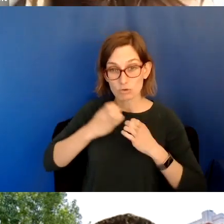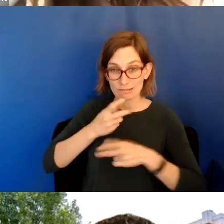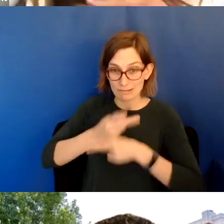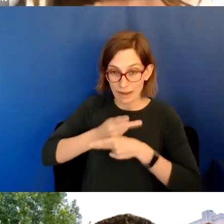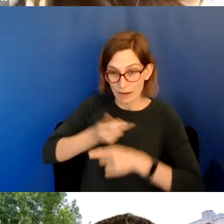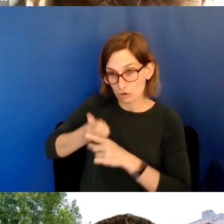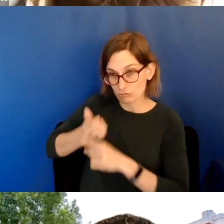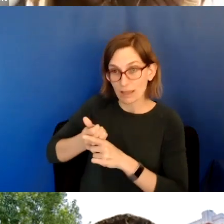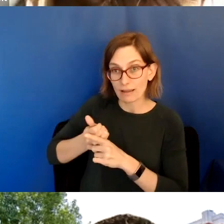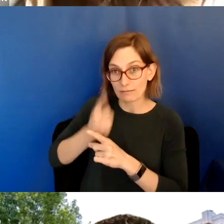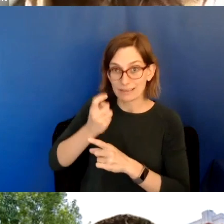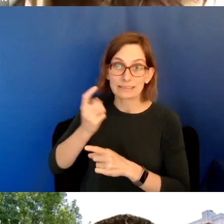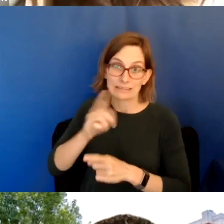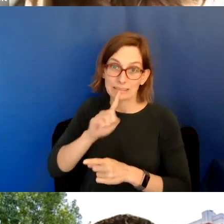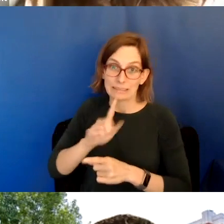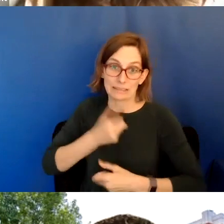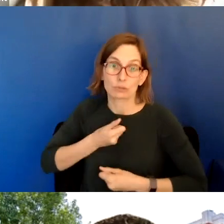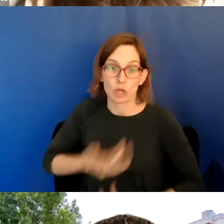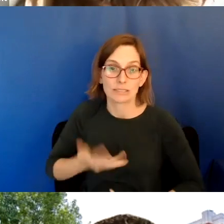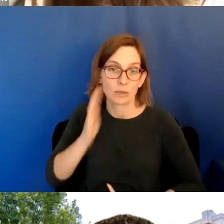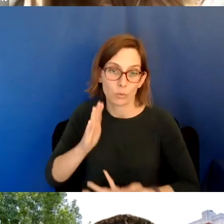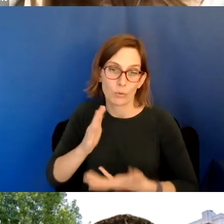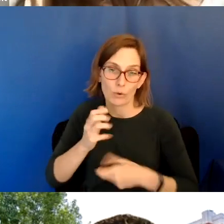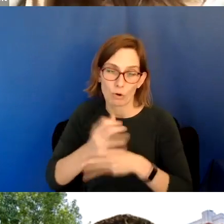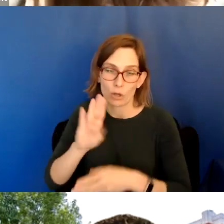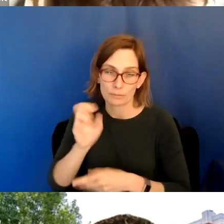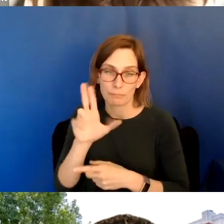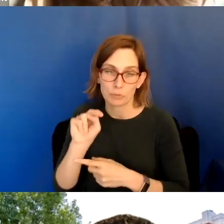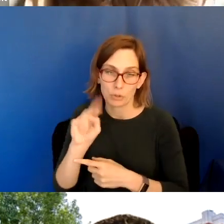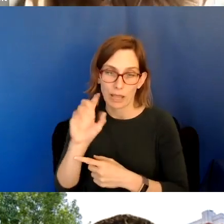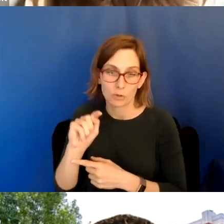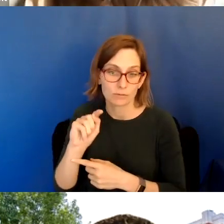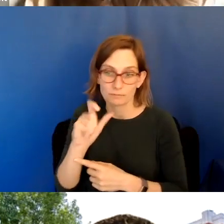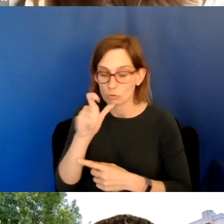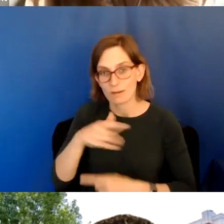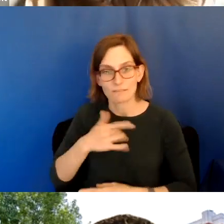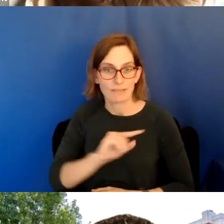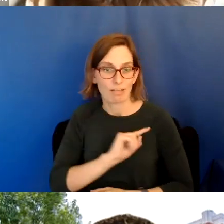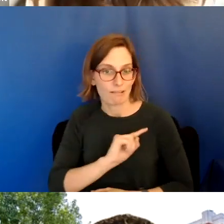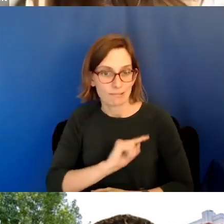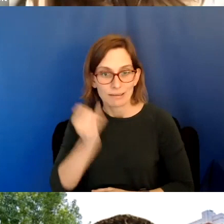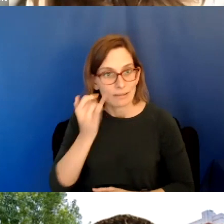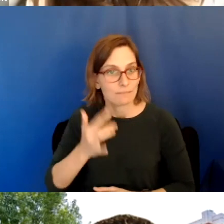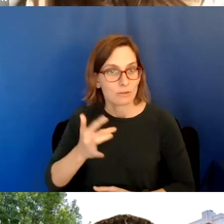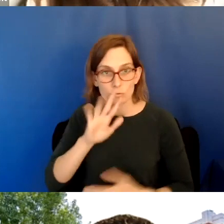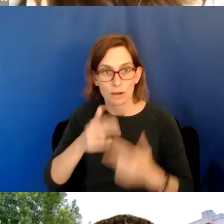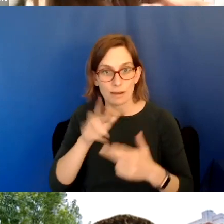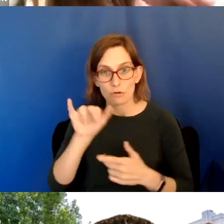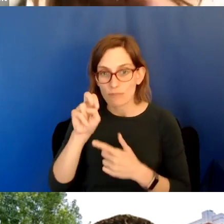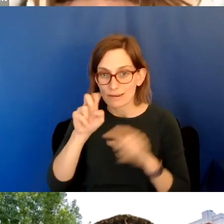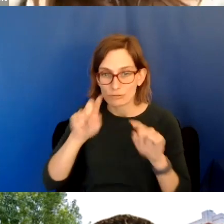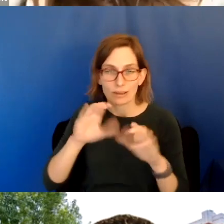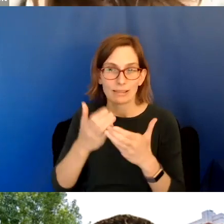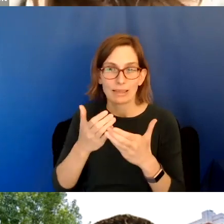yourself, because it is exhausting and it will lead to burnout. You do not have to feel guilty if you're talking about race in class and you do